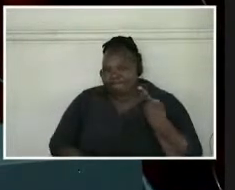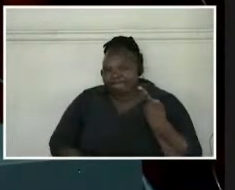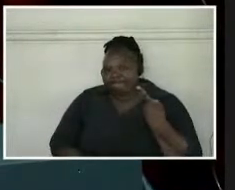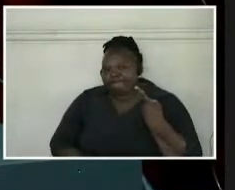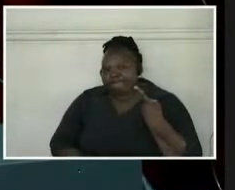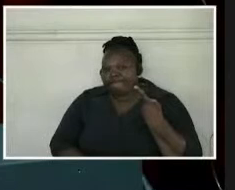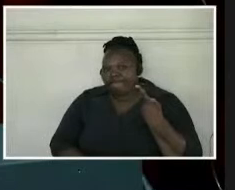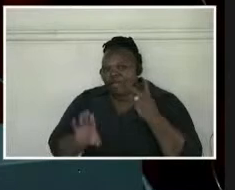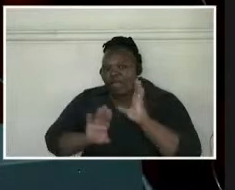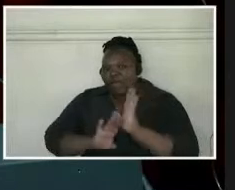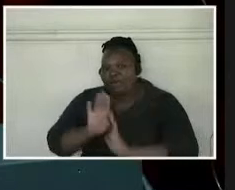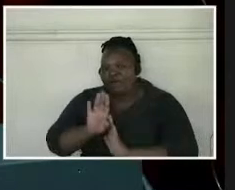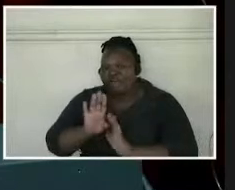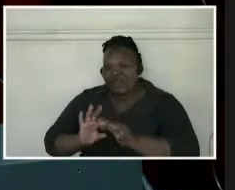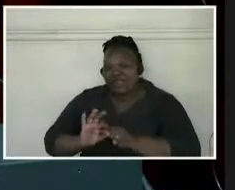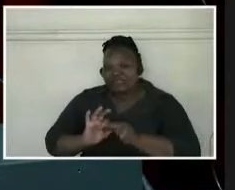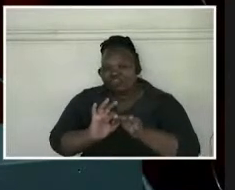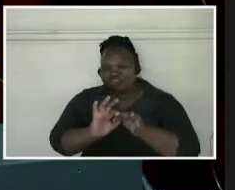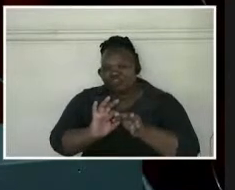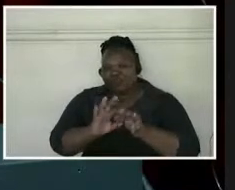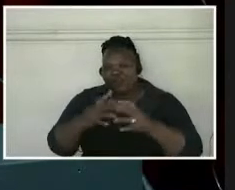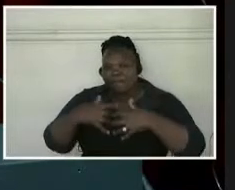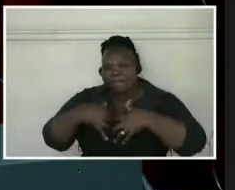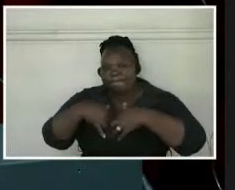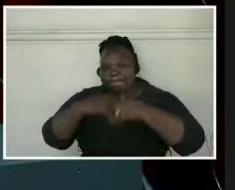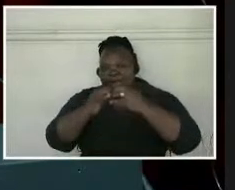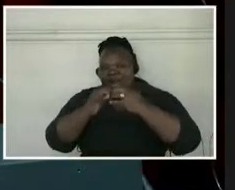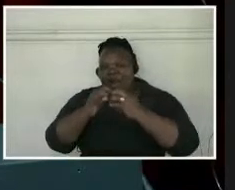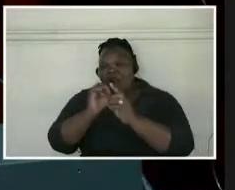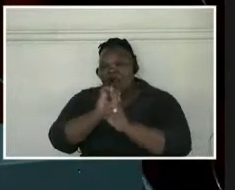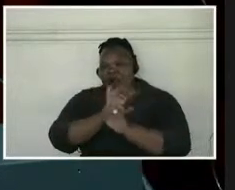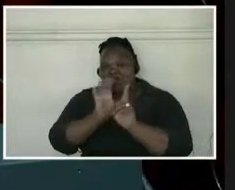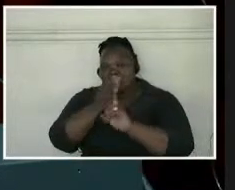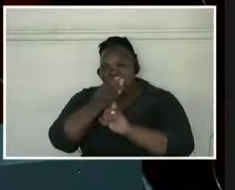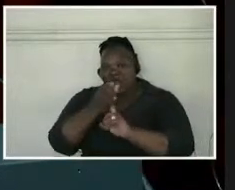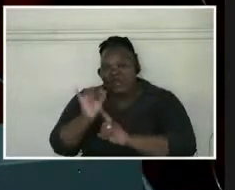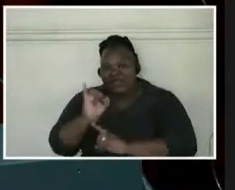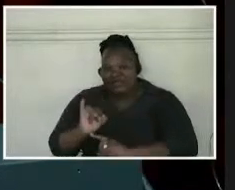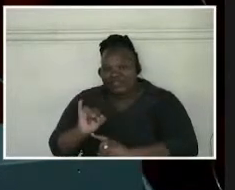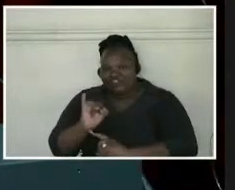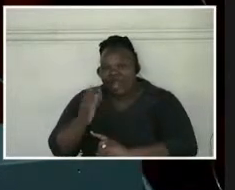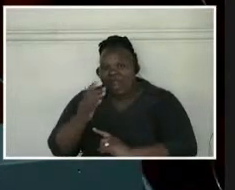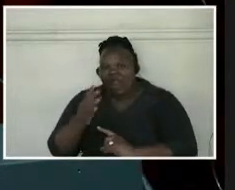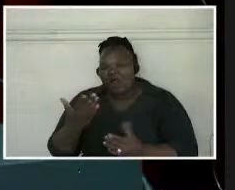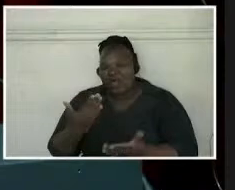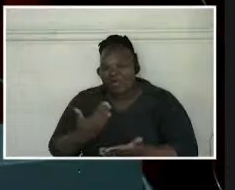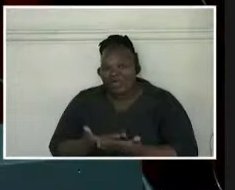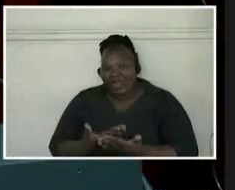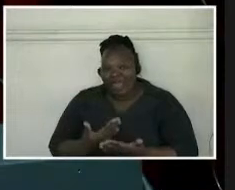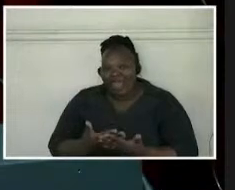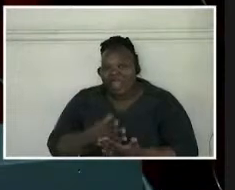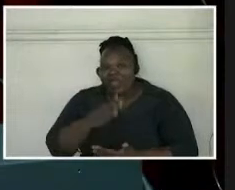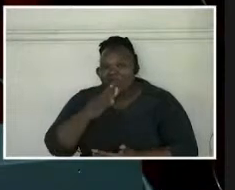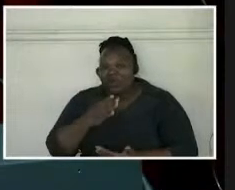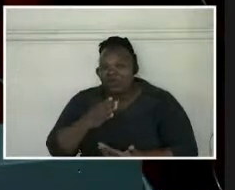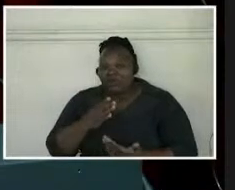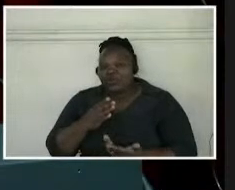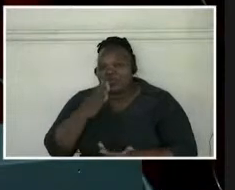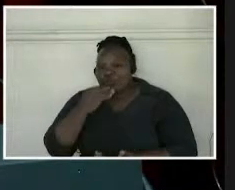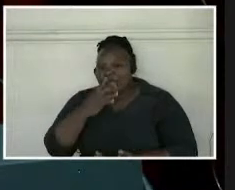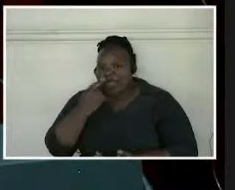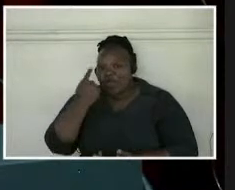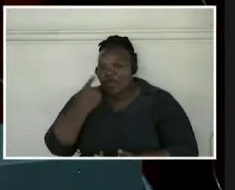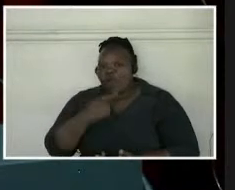one improve relationship with the creative and cultural industry who are now able to speak in one voice through the